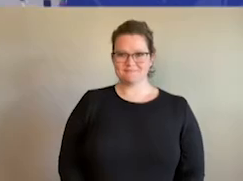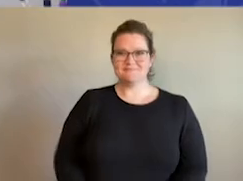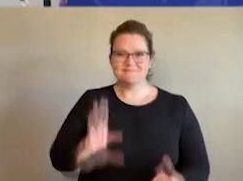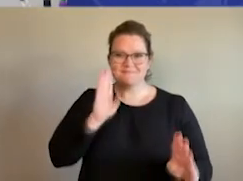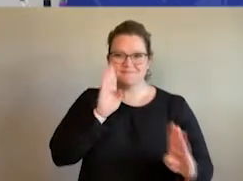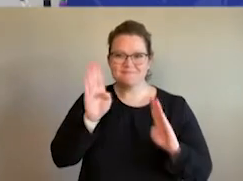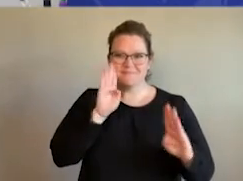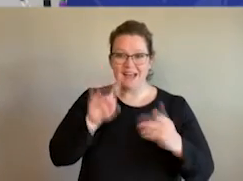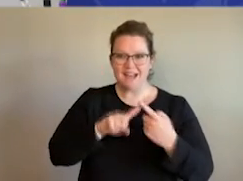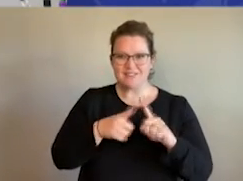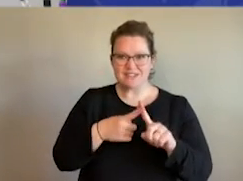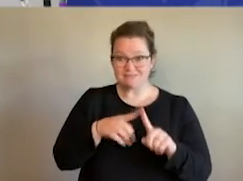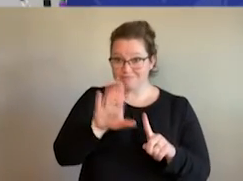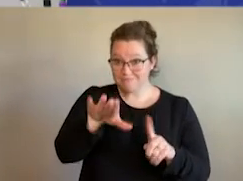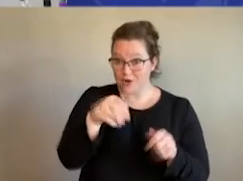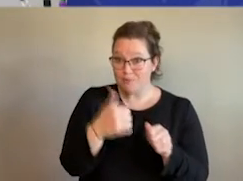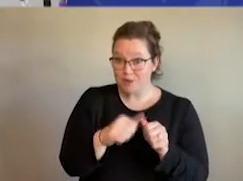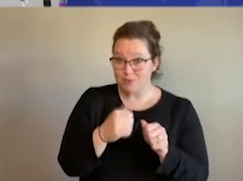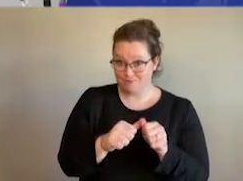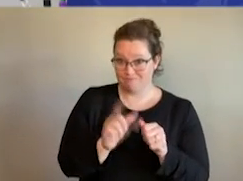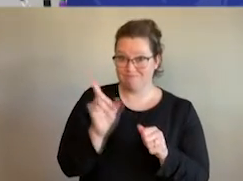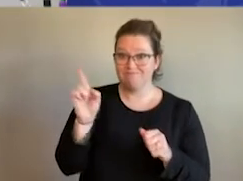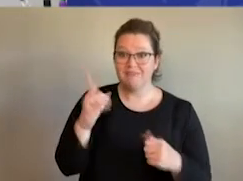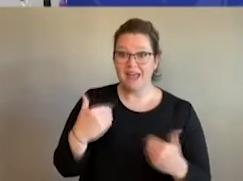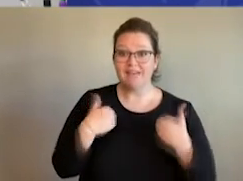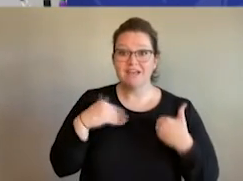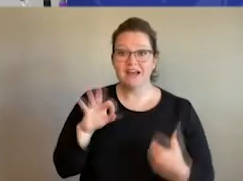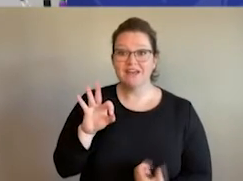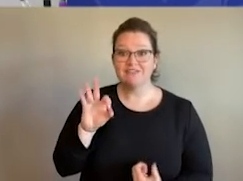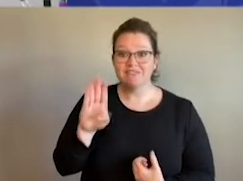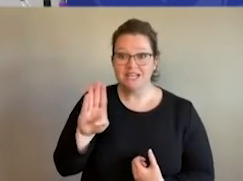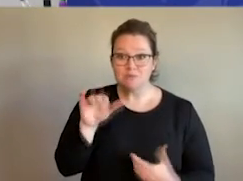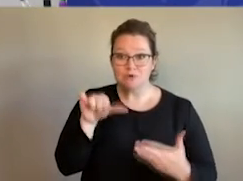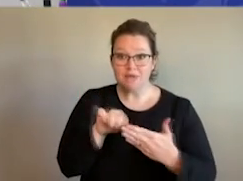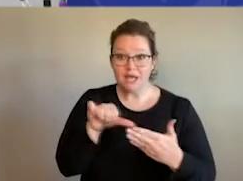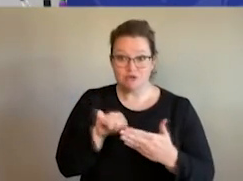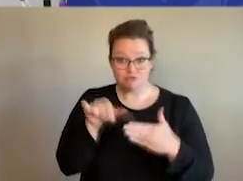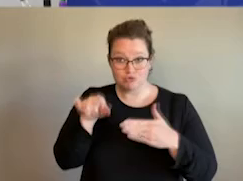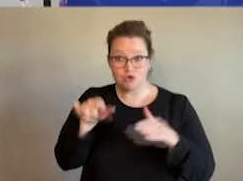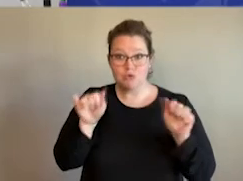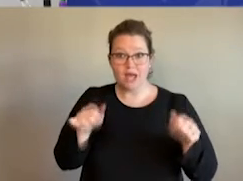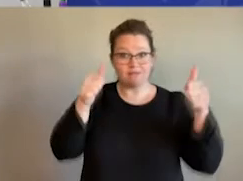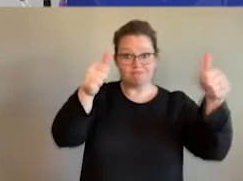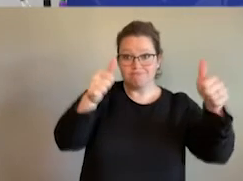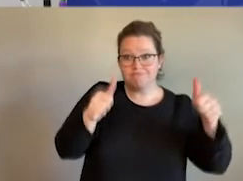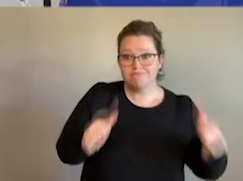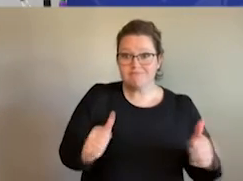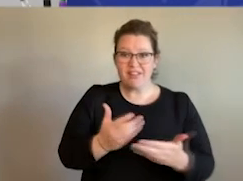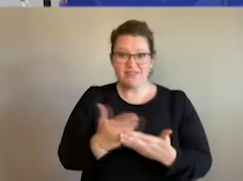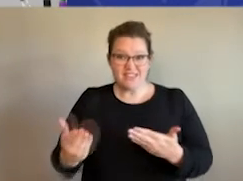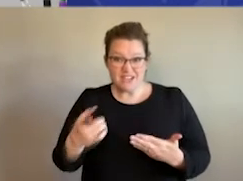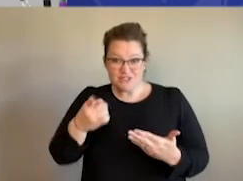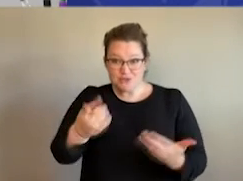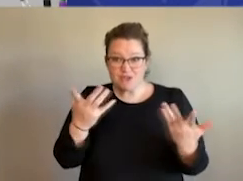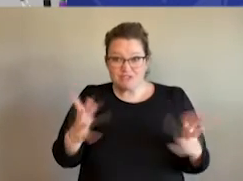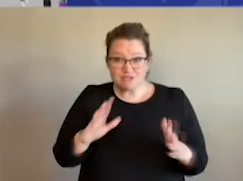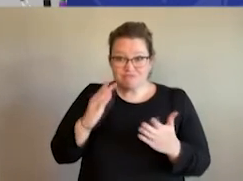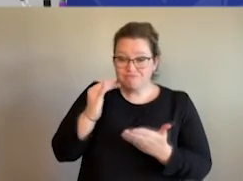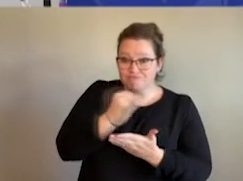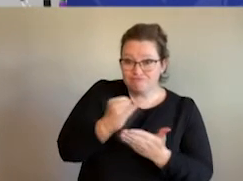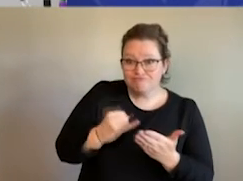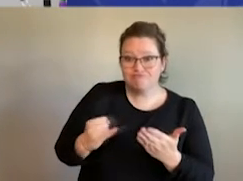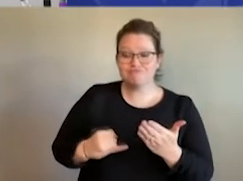Hi friends, I just don't want you to forget, we've got our Facebook page where you can also put some submissions of things that you've